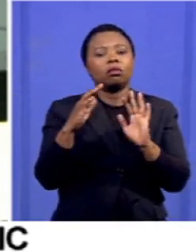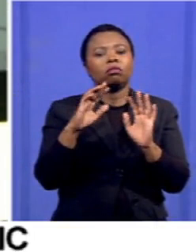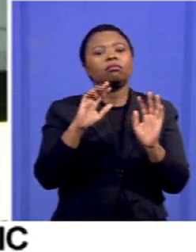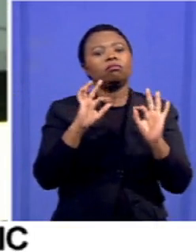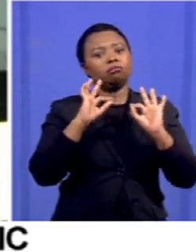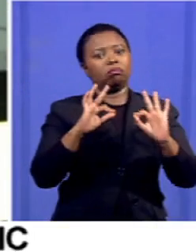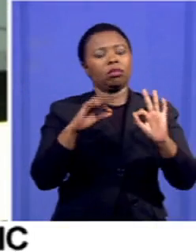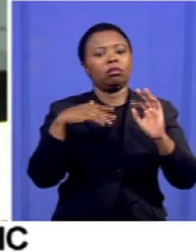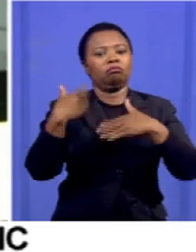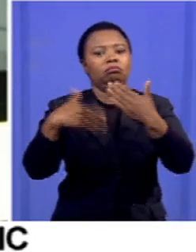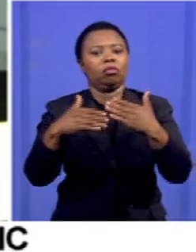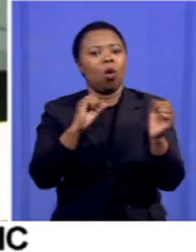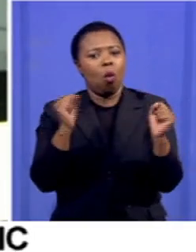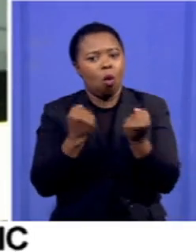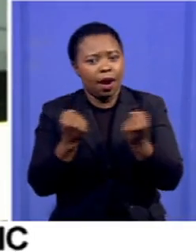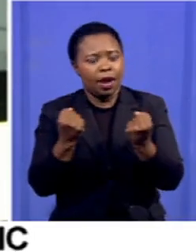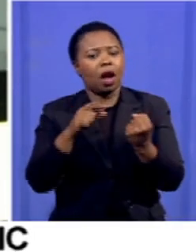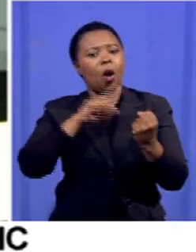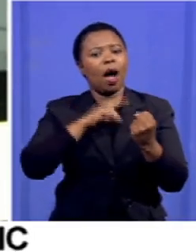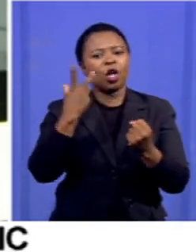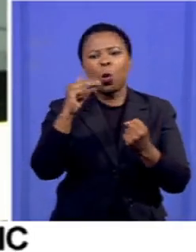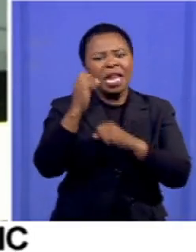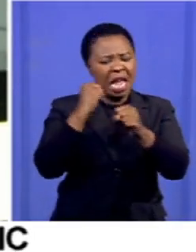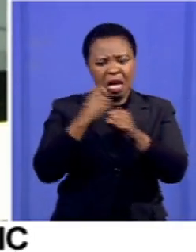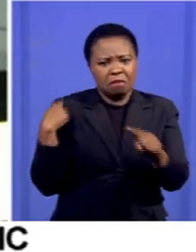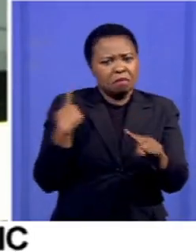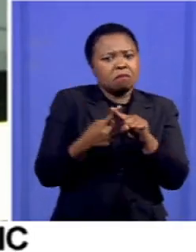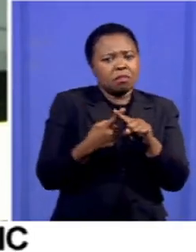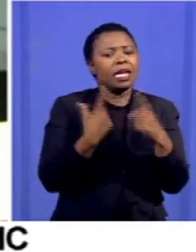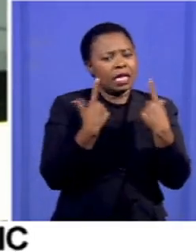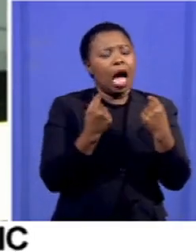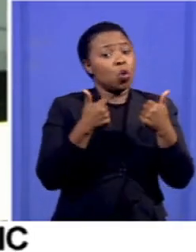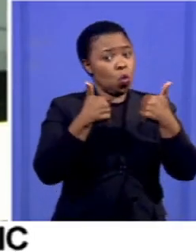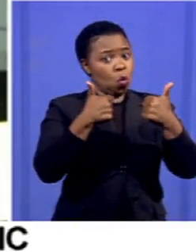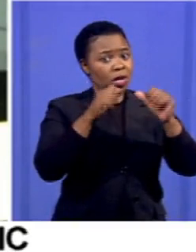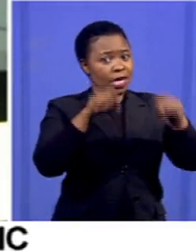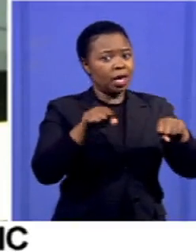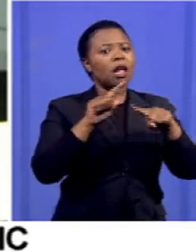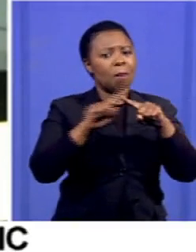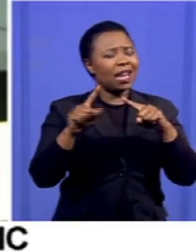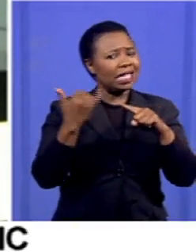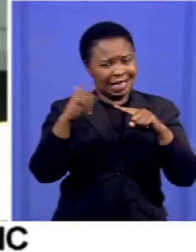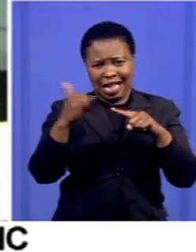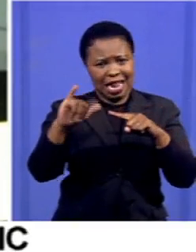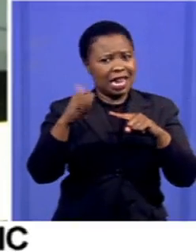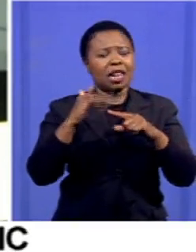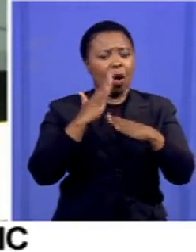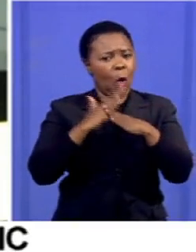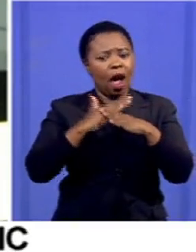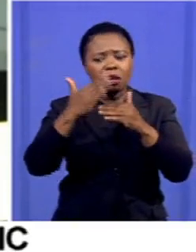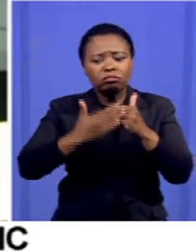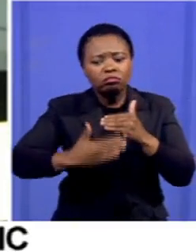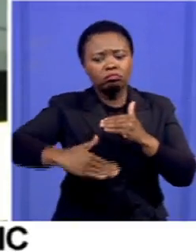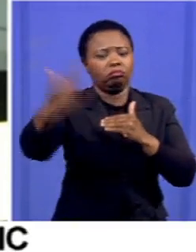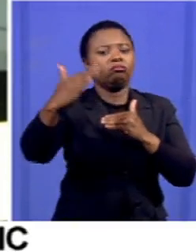28 years. They've done a lot of good, but then there's still a long way to go as well in terms of their aims. They talk